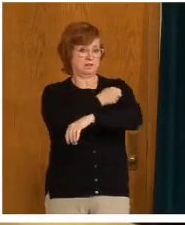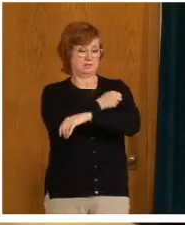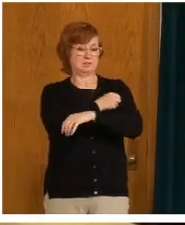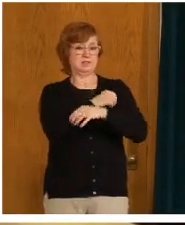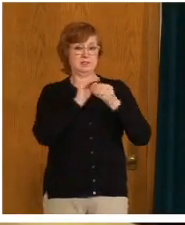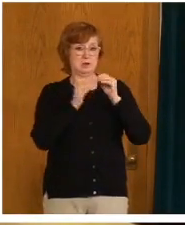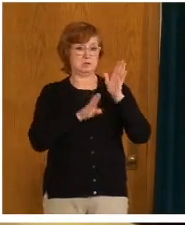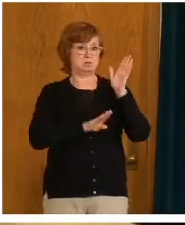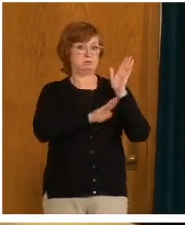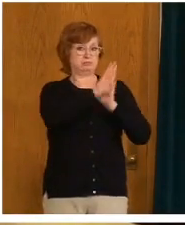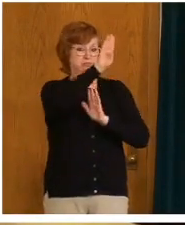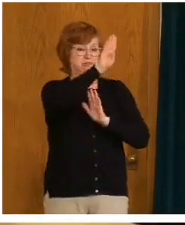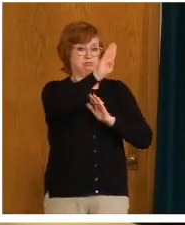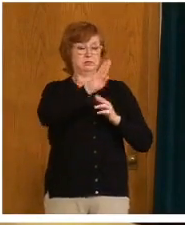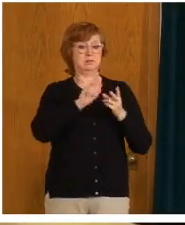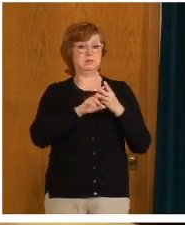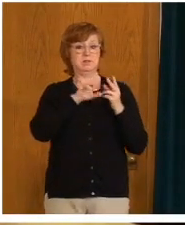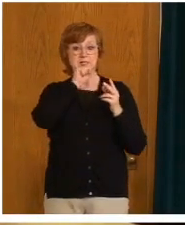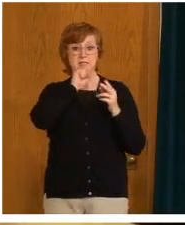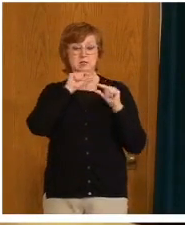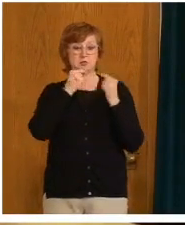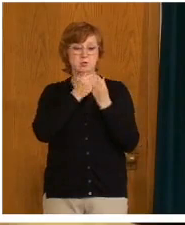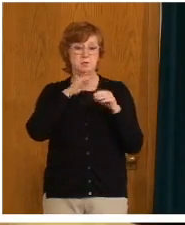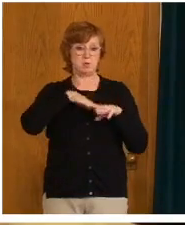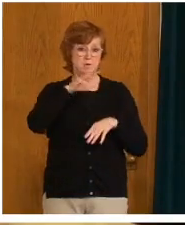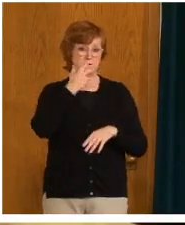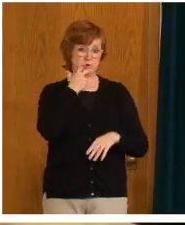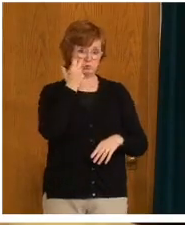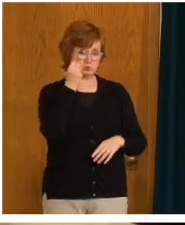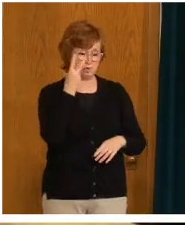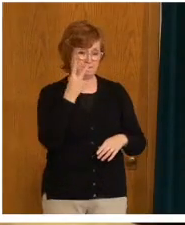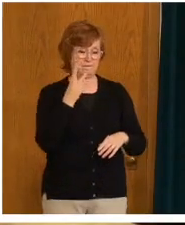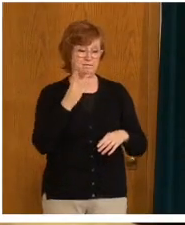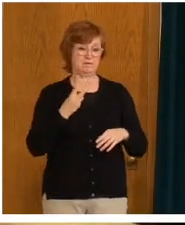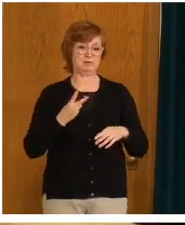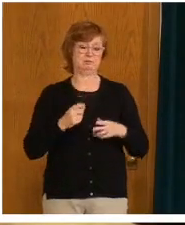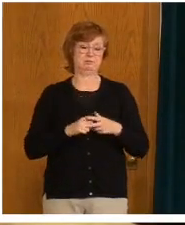to eligibility to everyone that is 12 years and older.